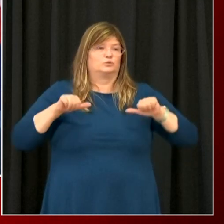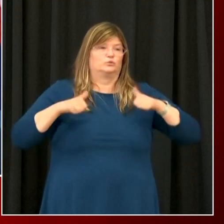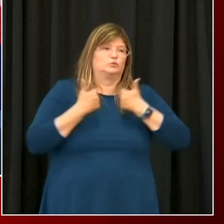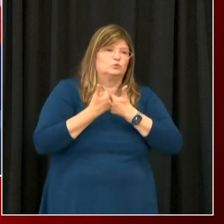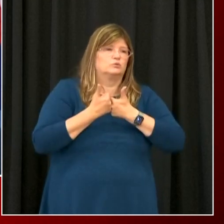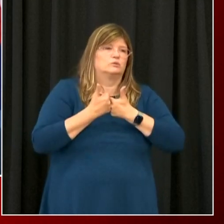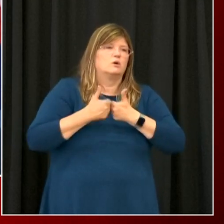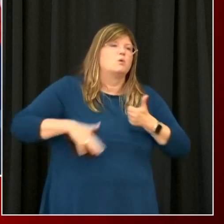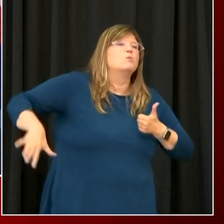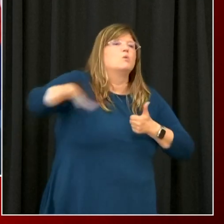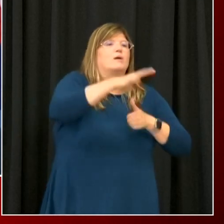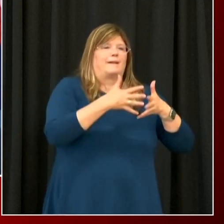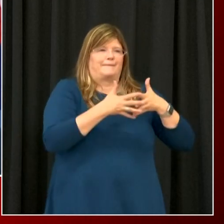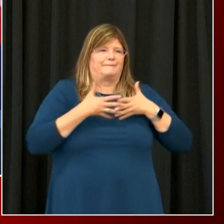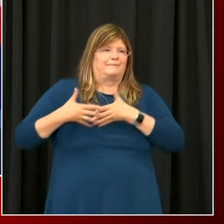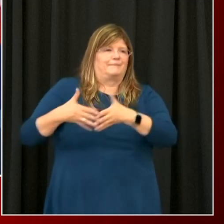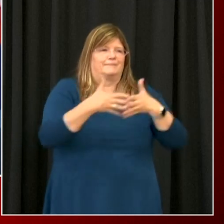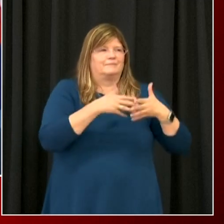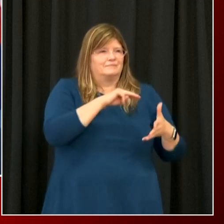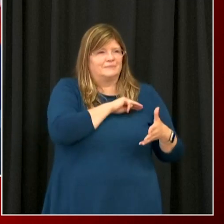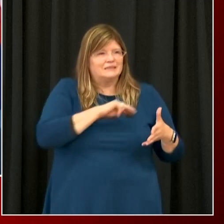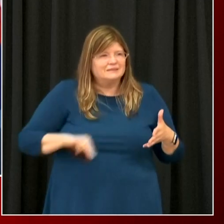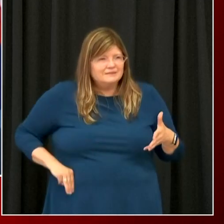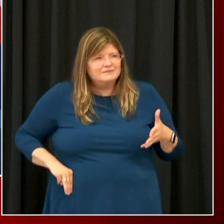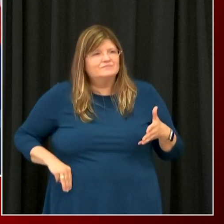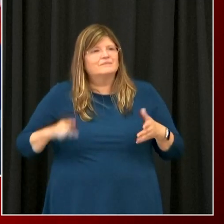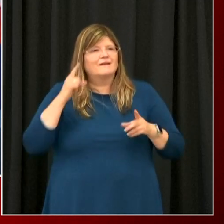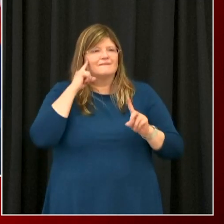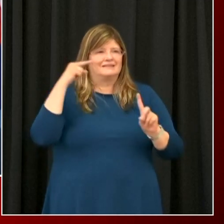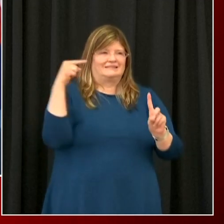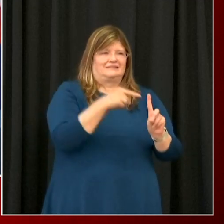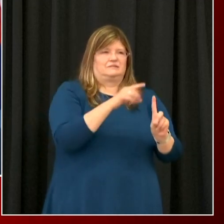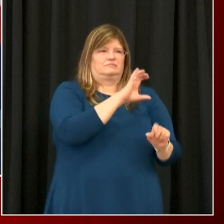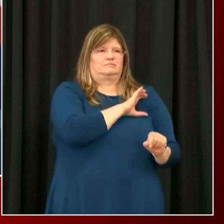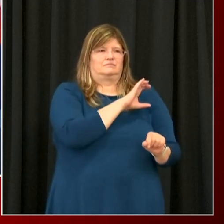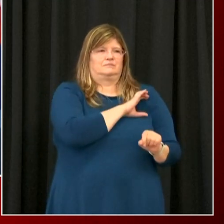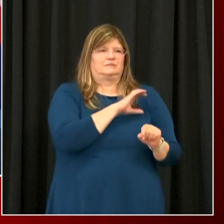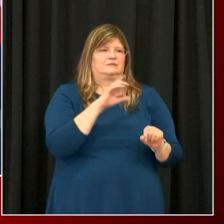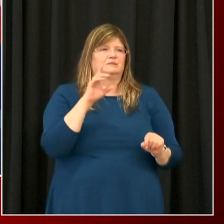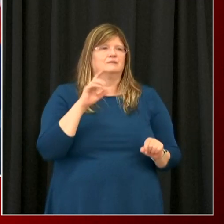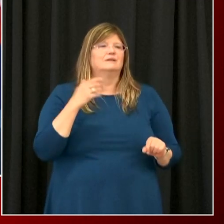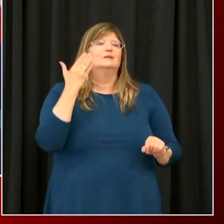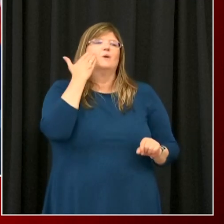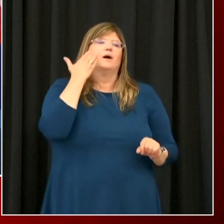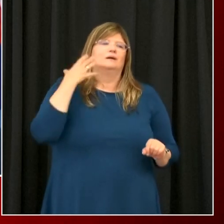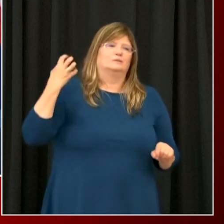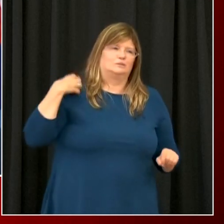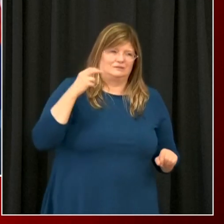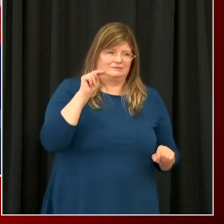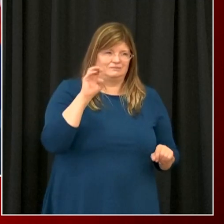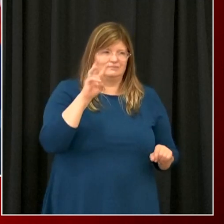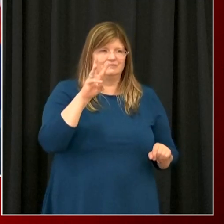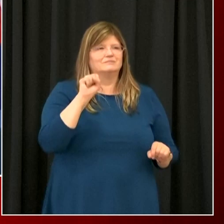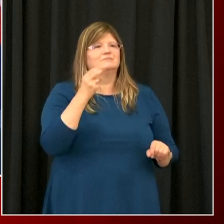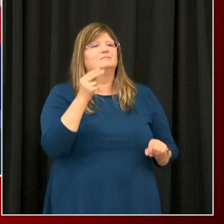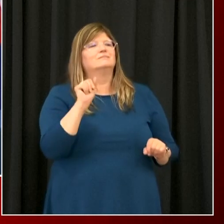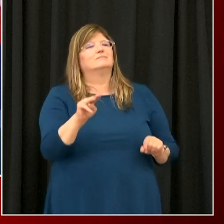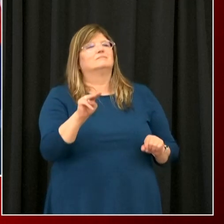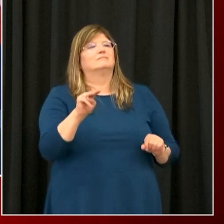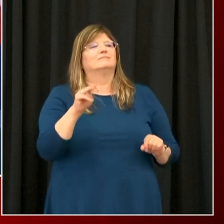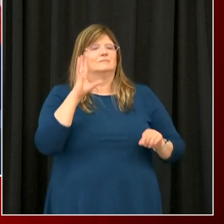to, involving the police department. I know Chief Newsham has done some preliminary reading through